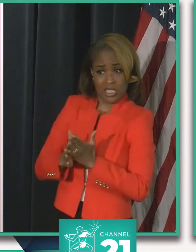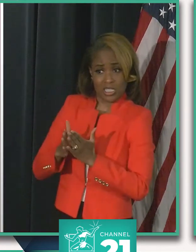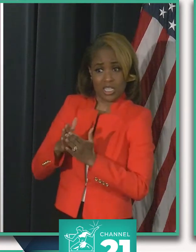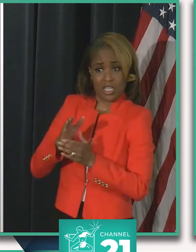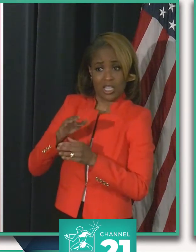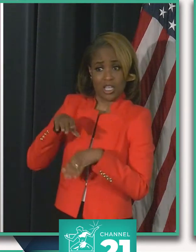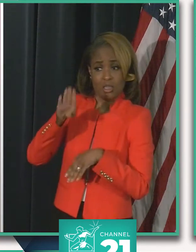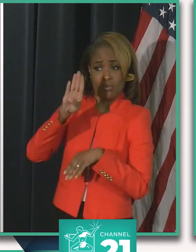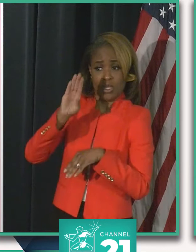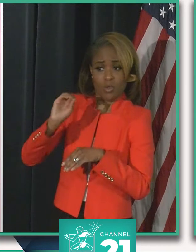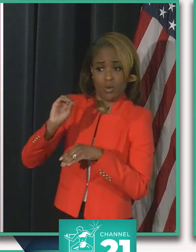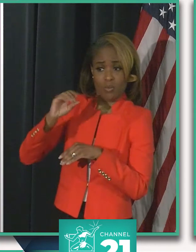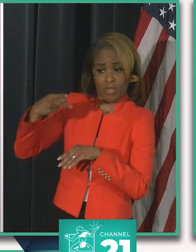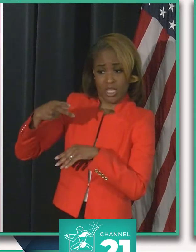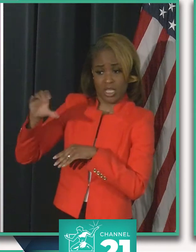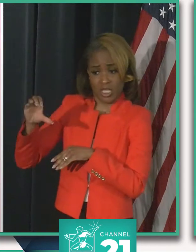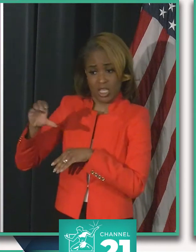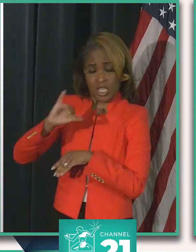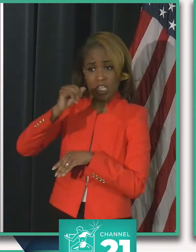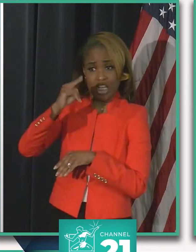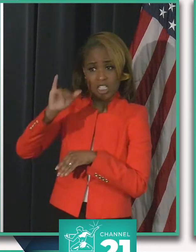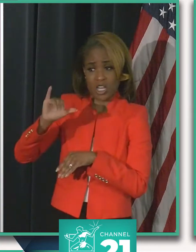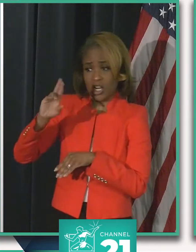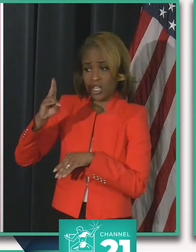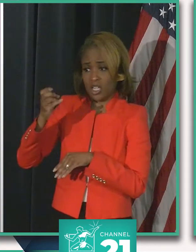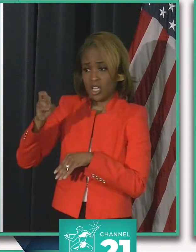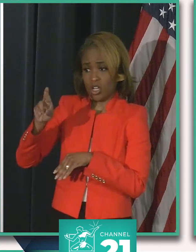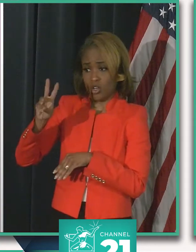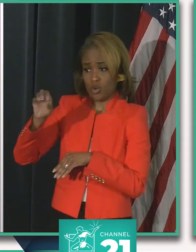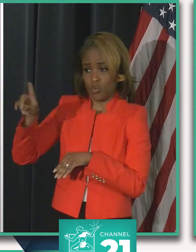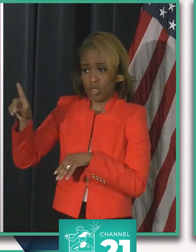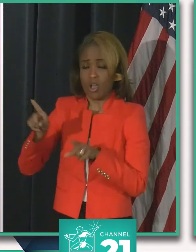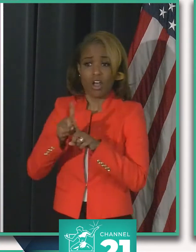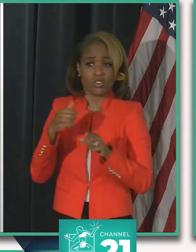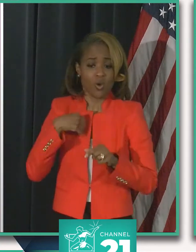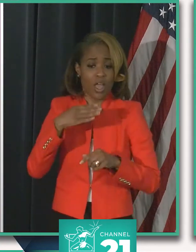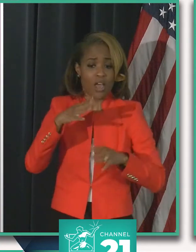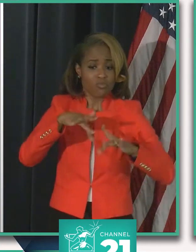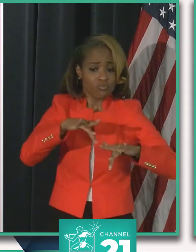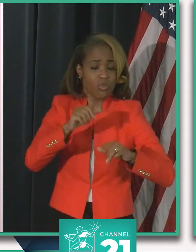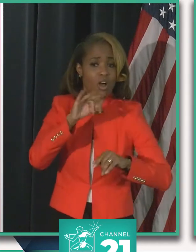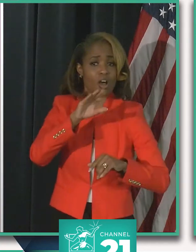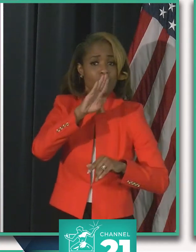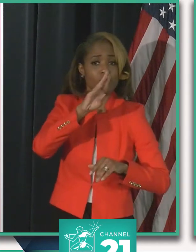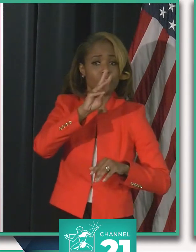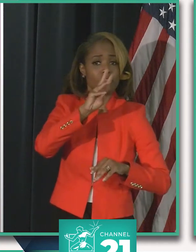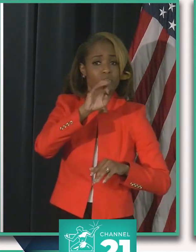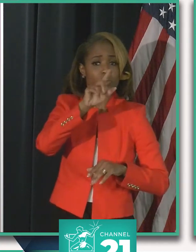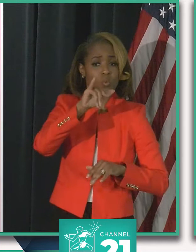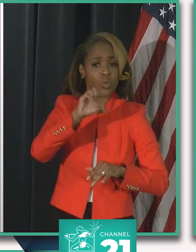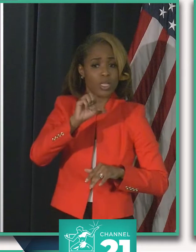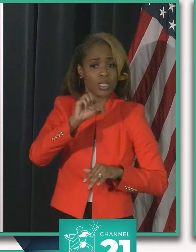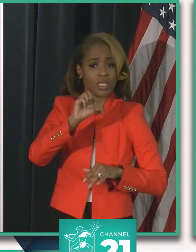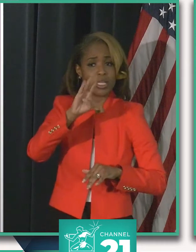the BOPC, John Underwood. There are also tapes of Willie Bell,